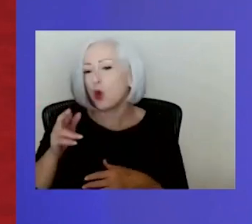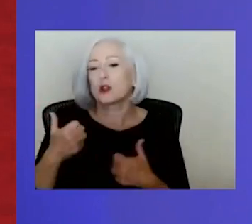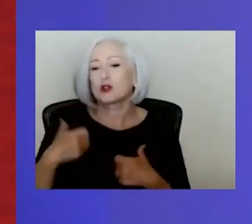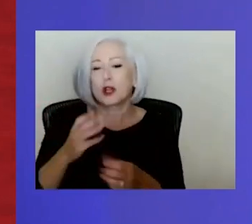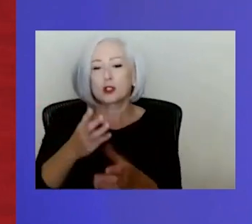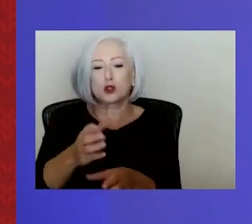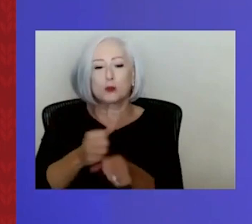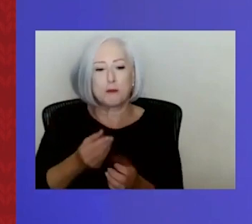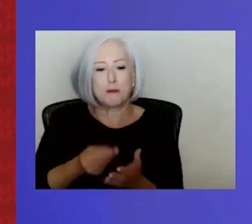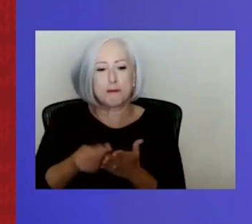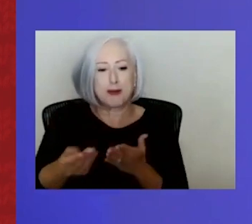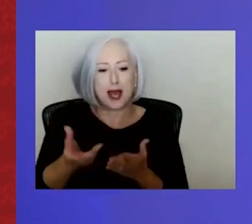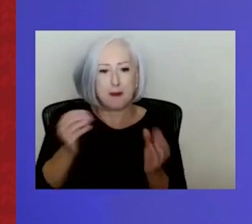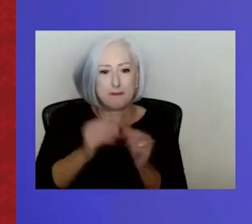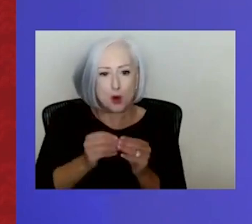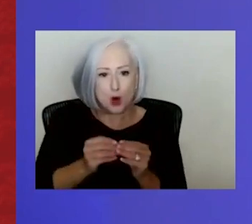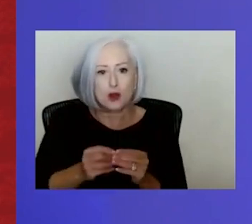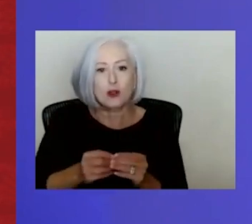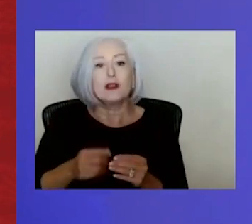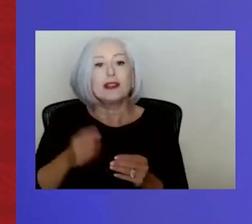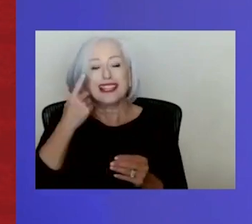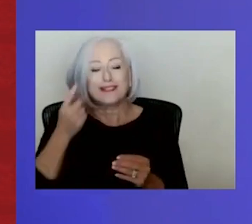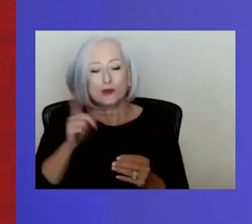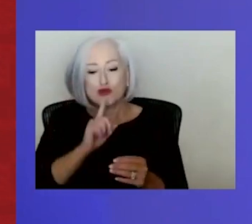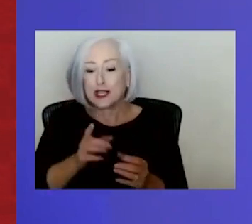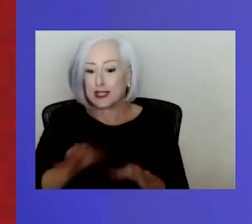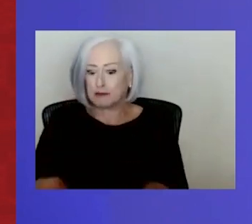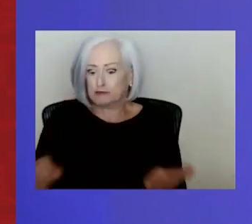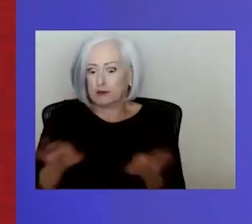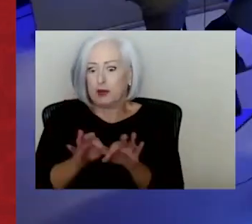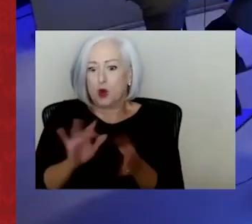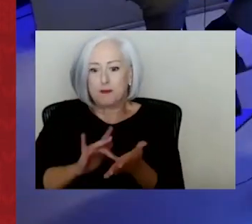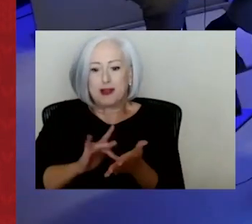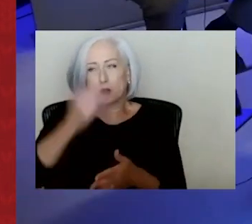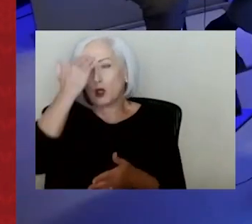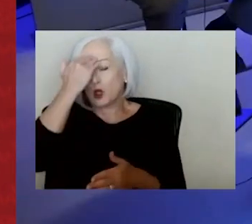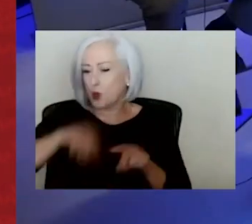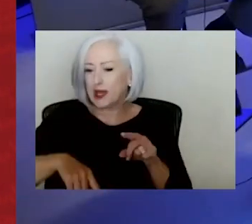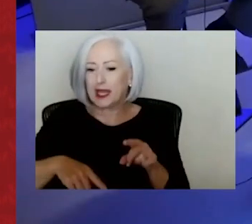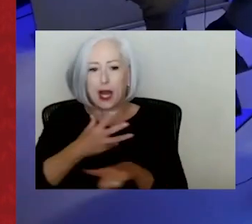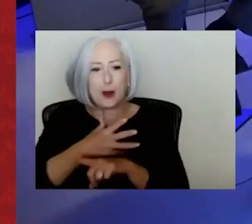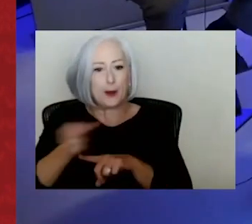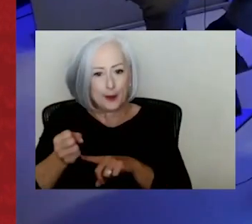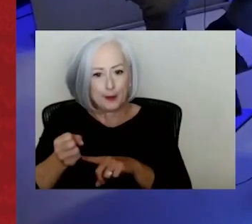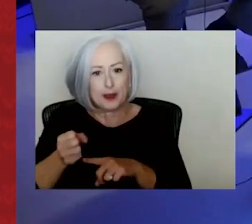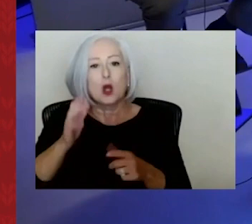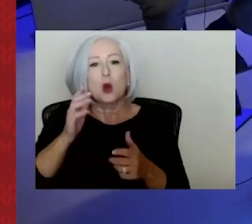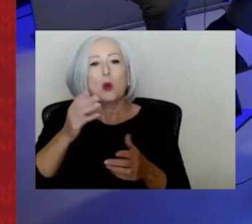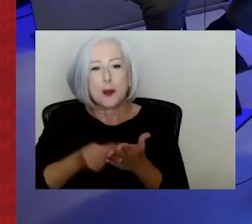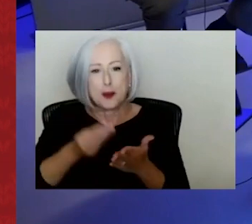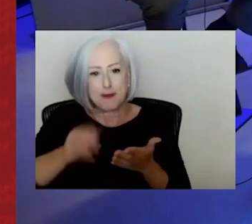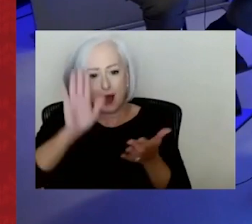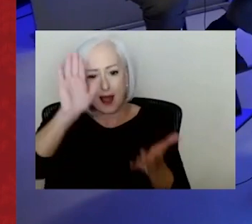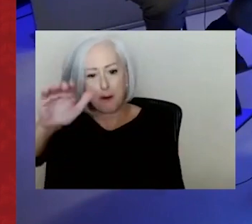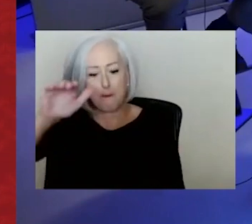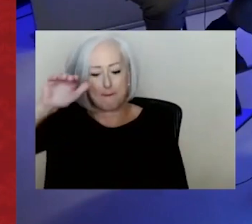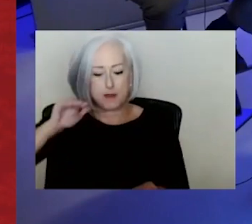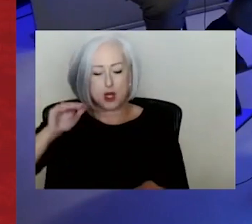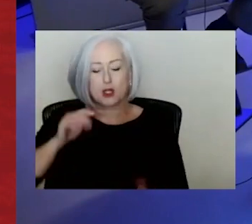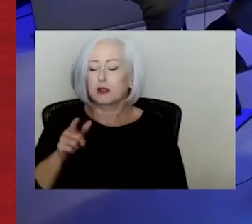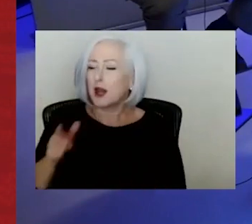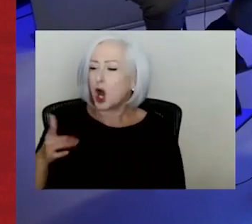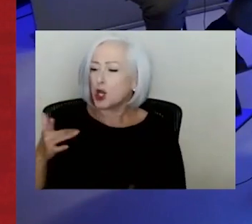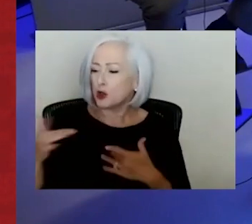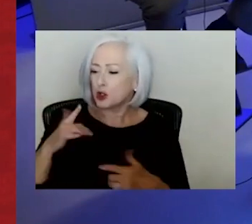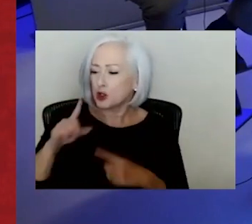buy bulk in critical medications that we just know we can't run out of. So are you worried, is there a medicine out there, for example, that you're